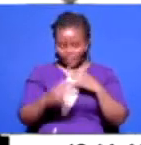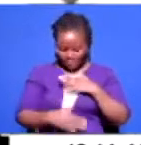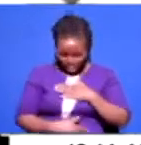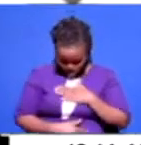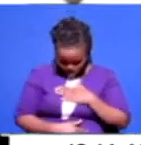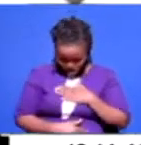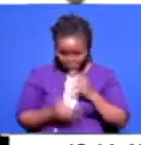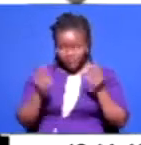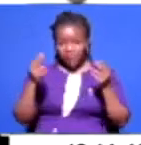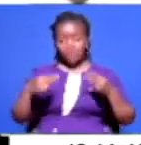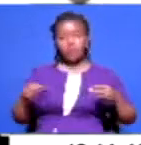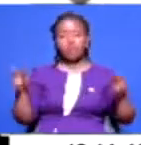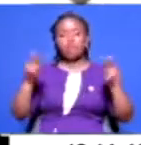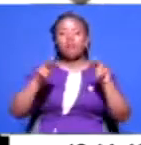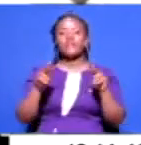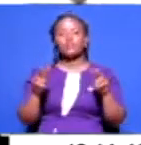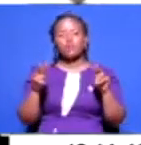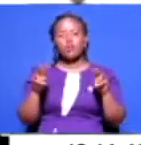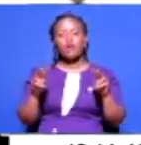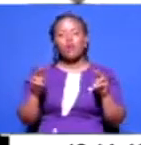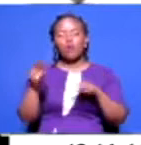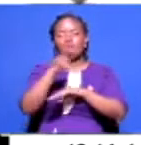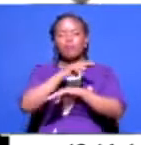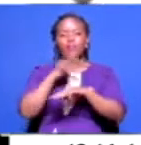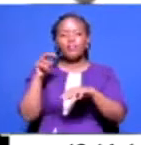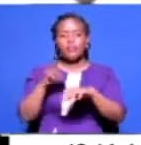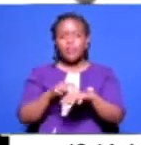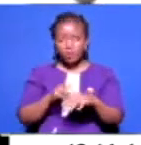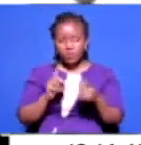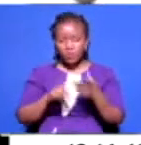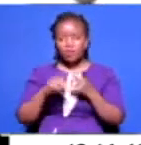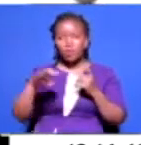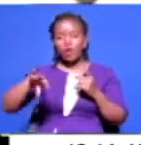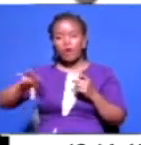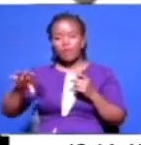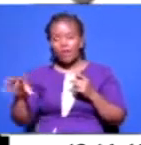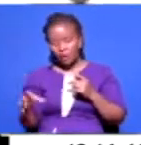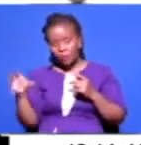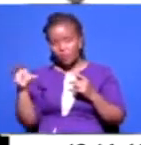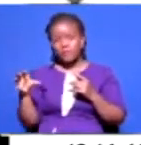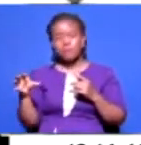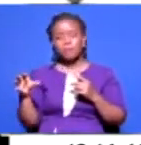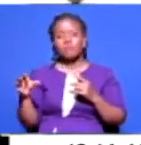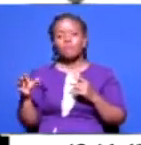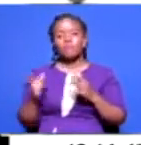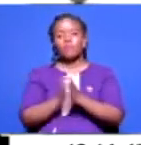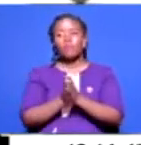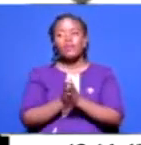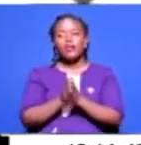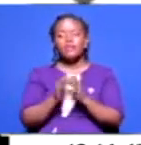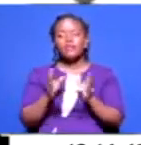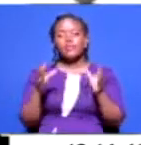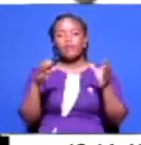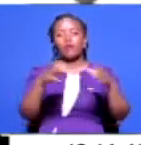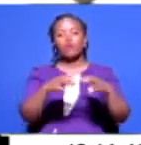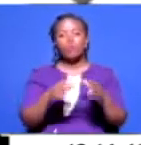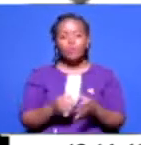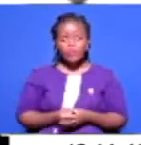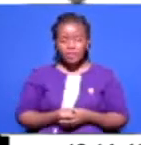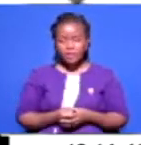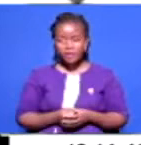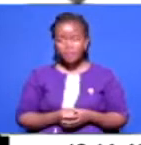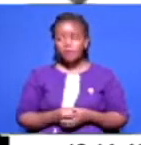values of our nation, our county, and in our community.